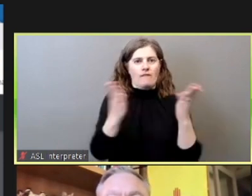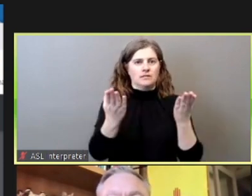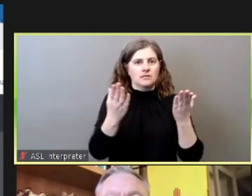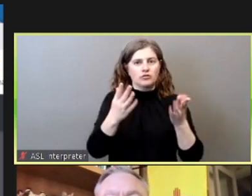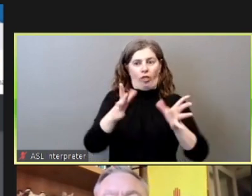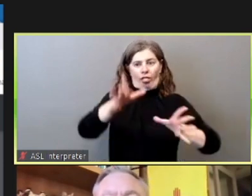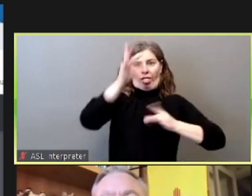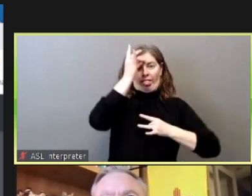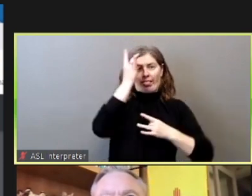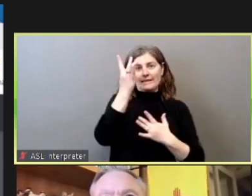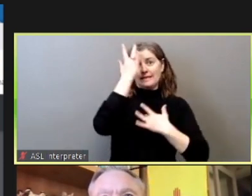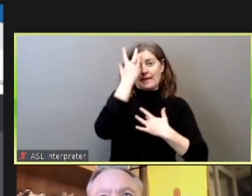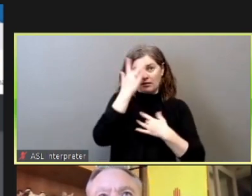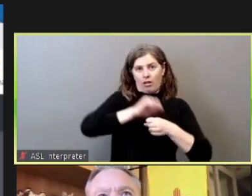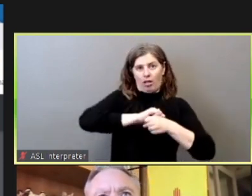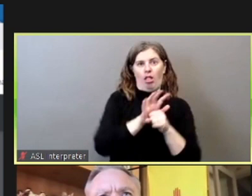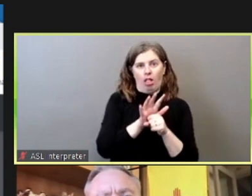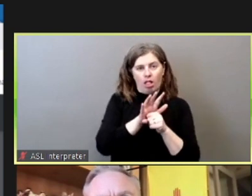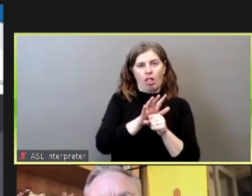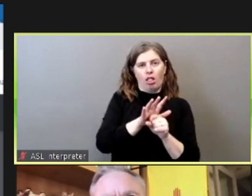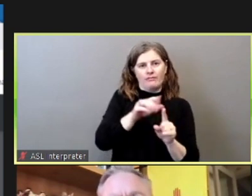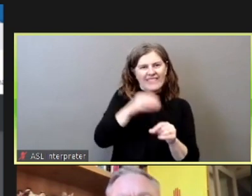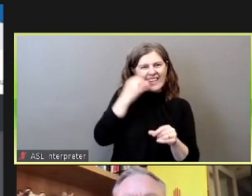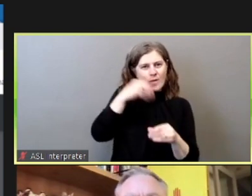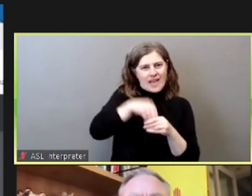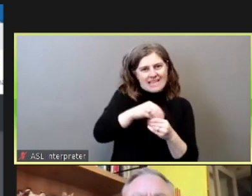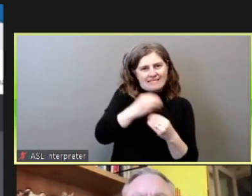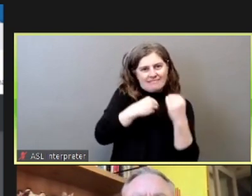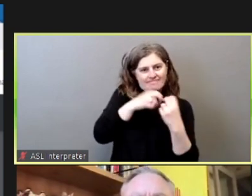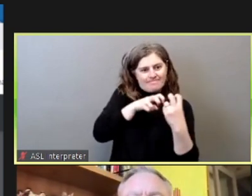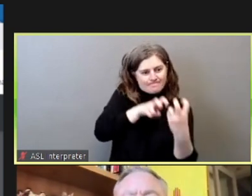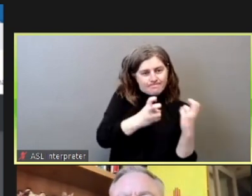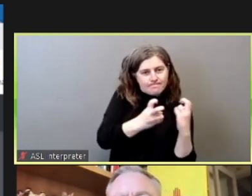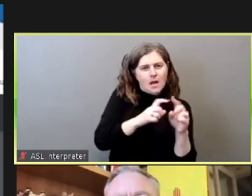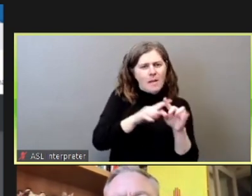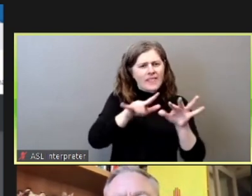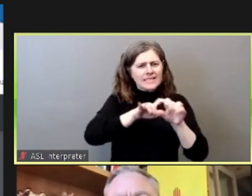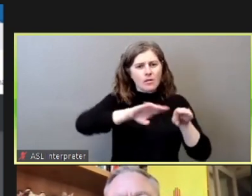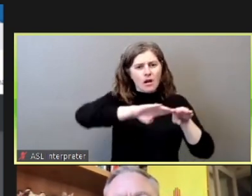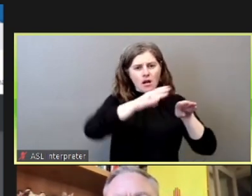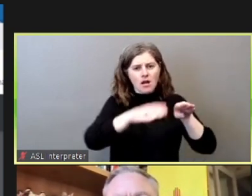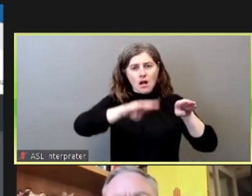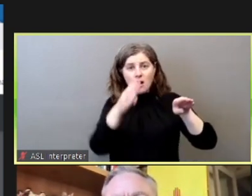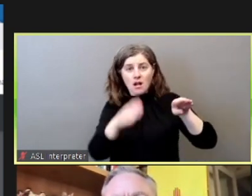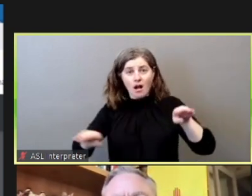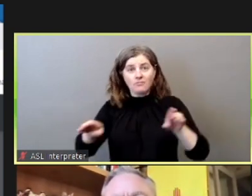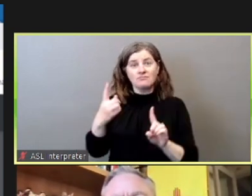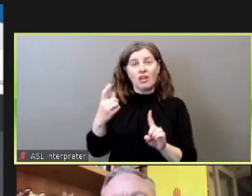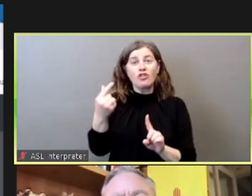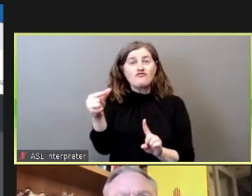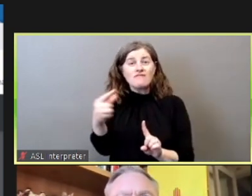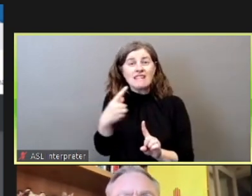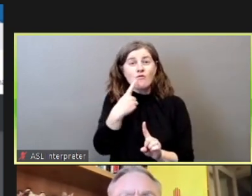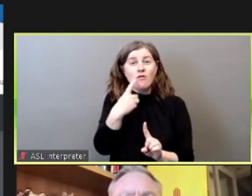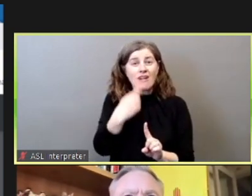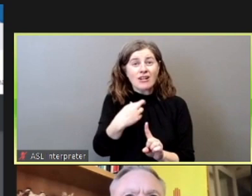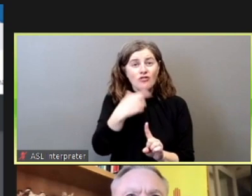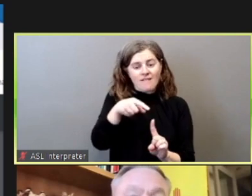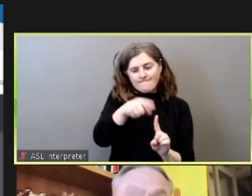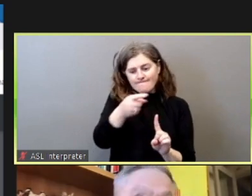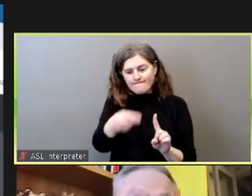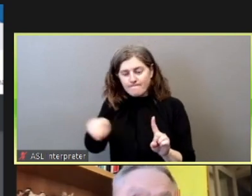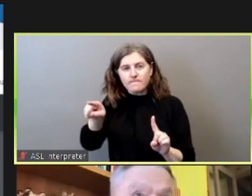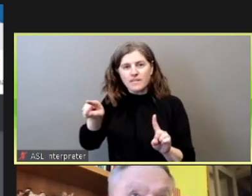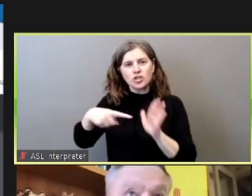So, but at the same time, these curves, and the restaurant one in particular, also represent the